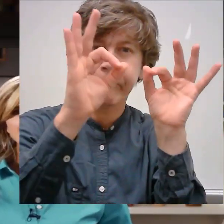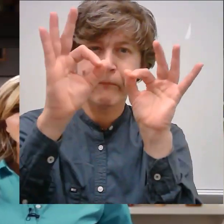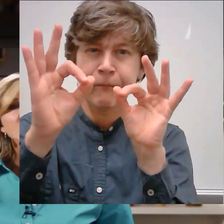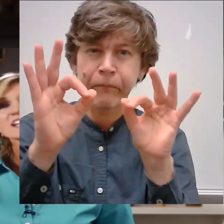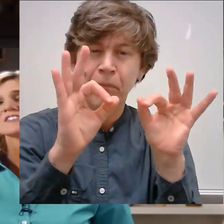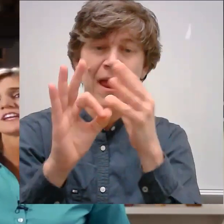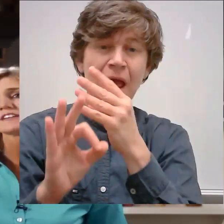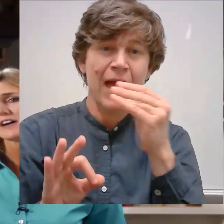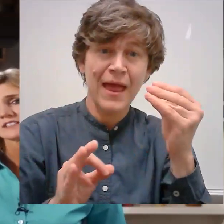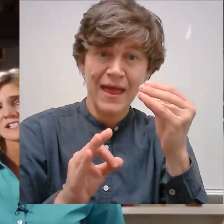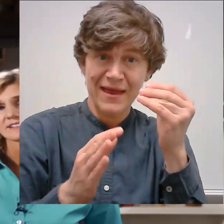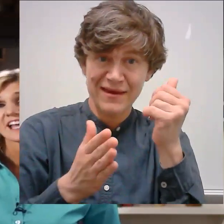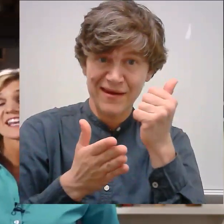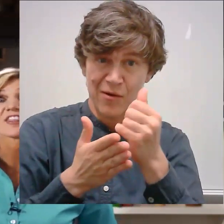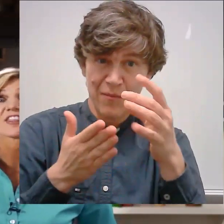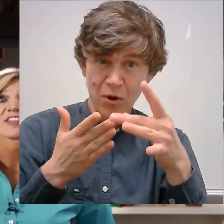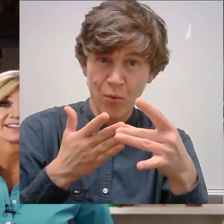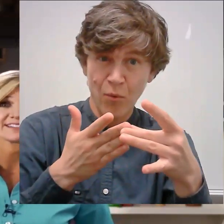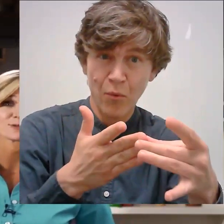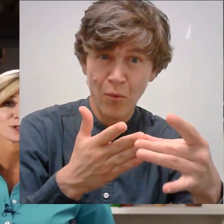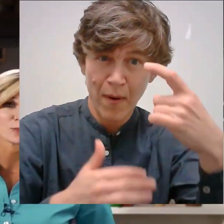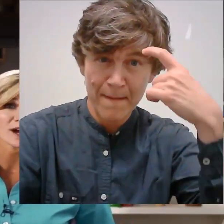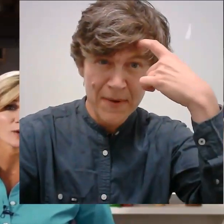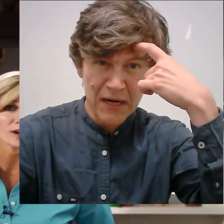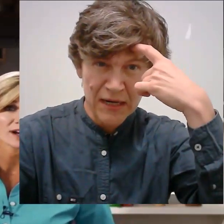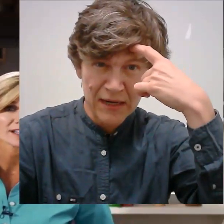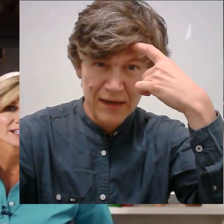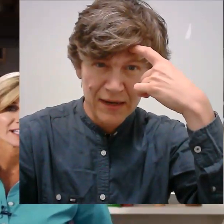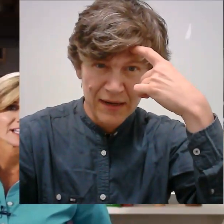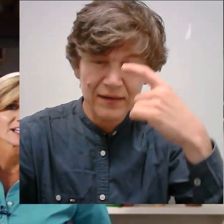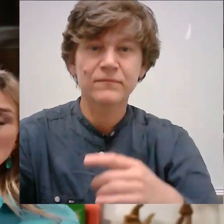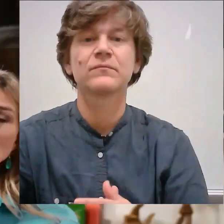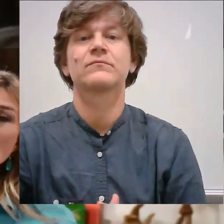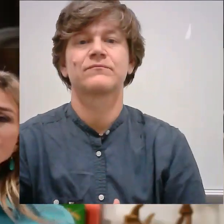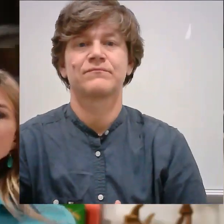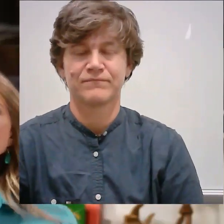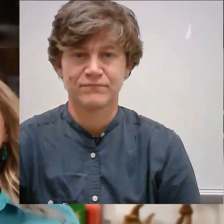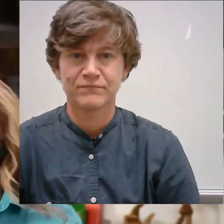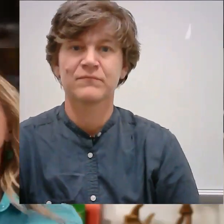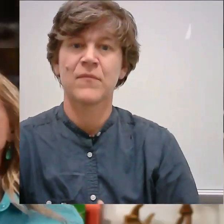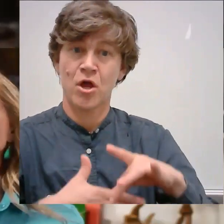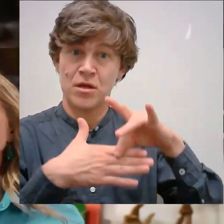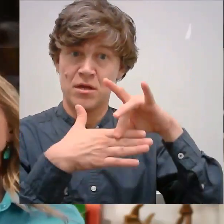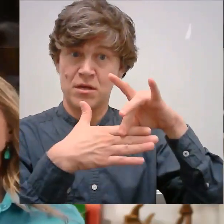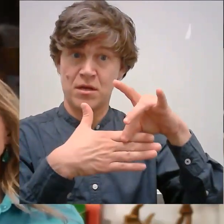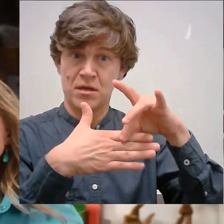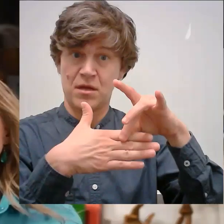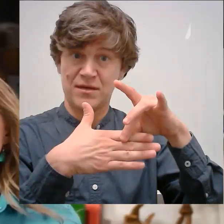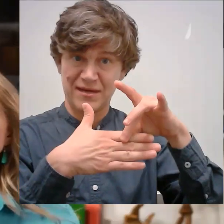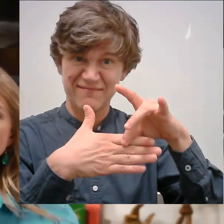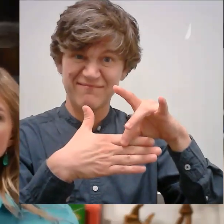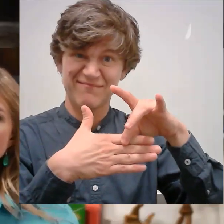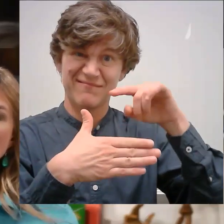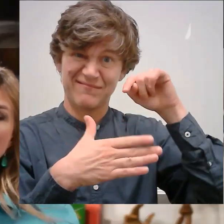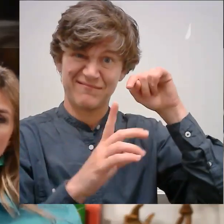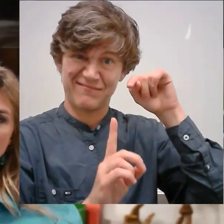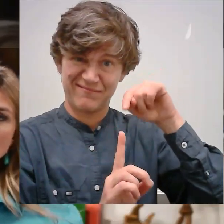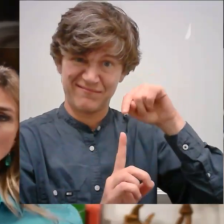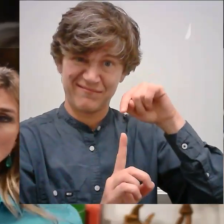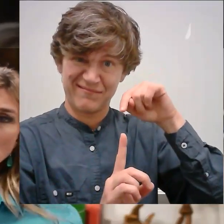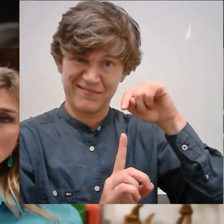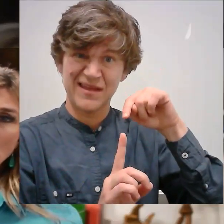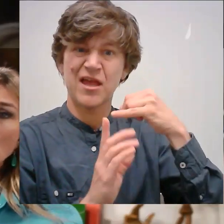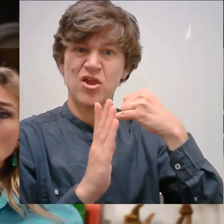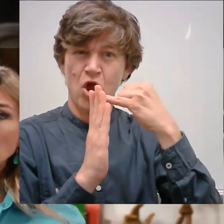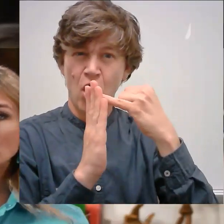mind. Conveying content, now that is real power. Content is the meaning or significance of a literary or